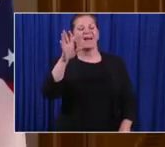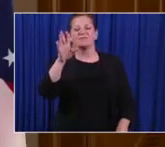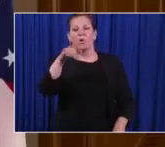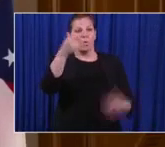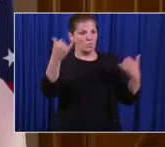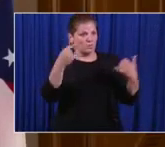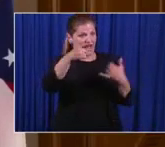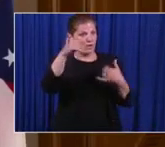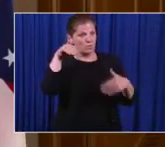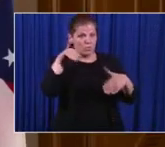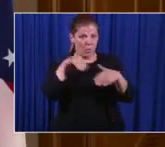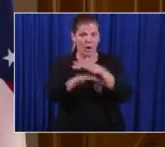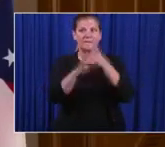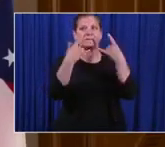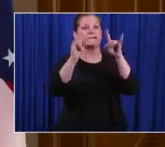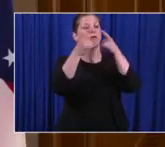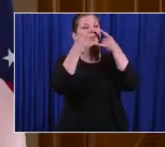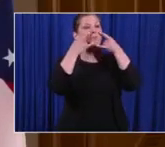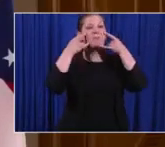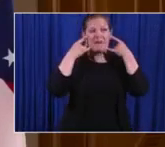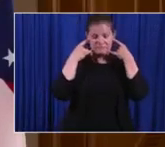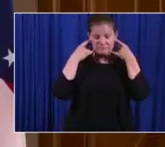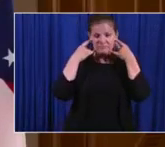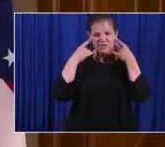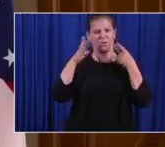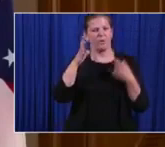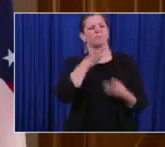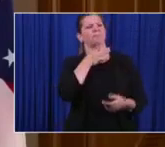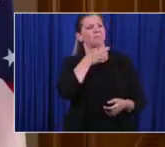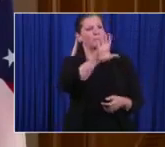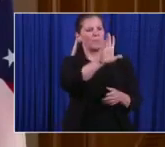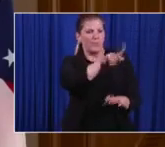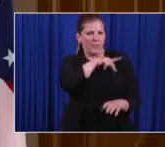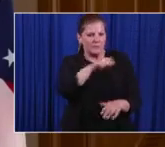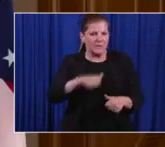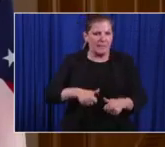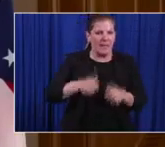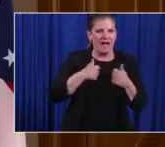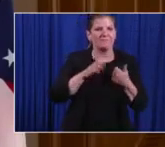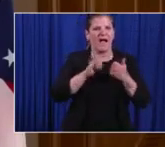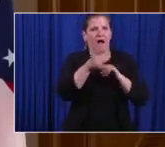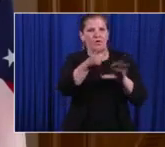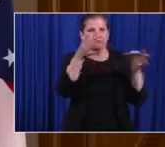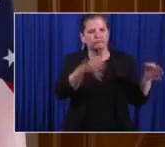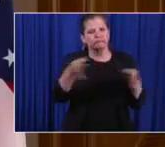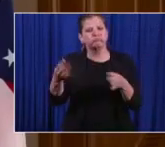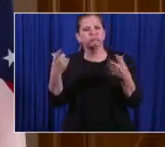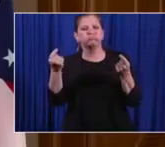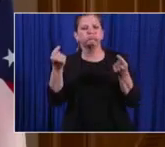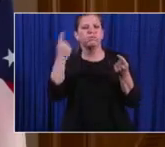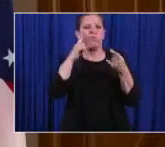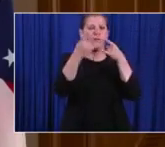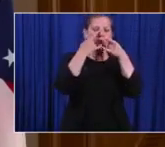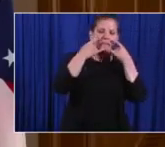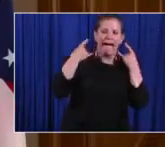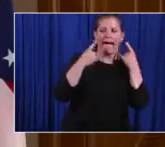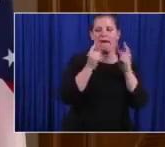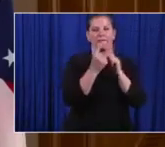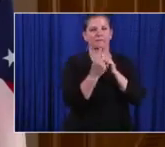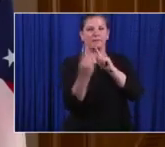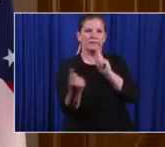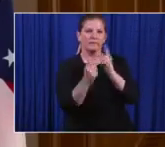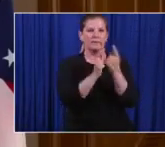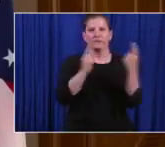there anything that you have changed in your personal practices involving face masks and social distancing since you changed the orders for